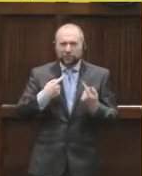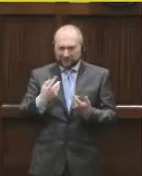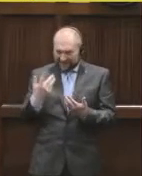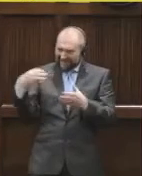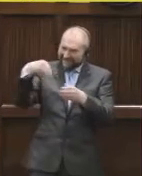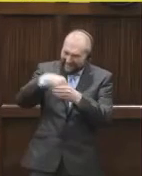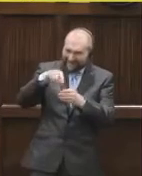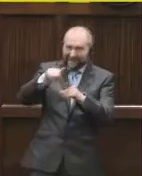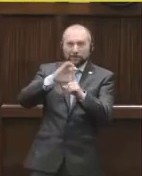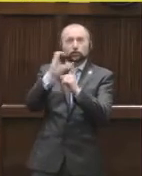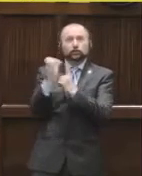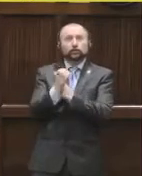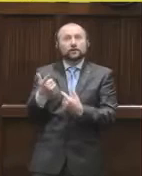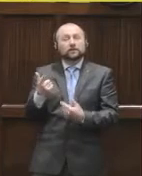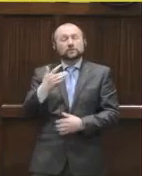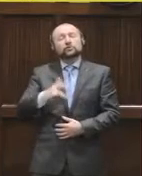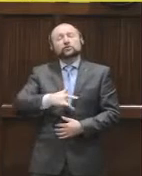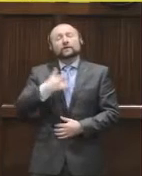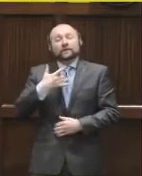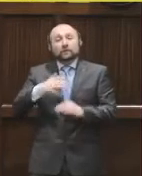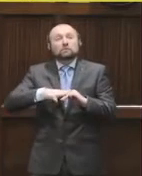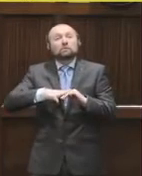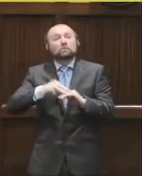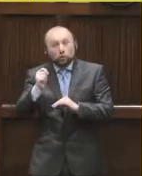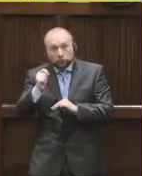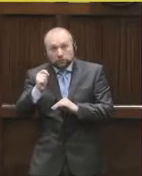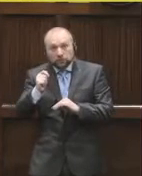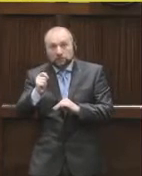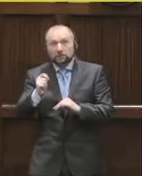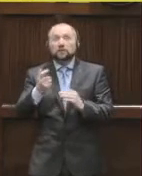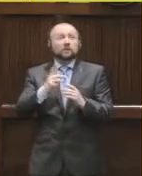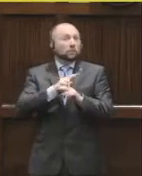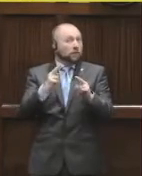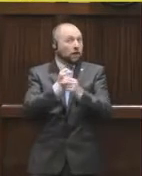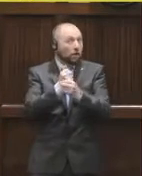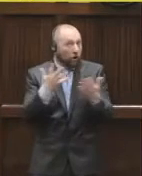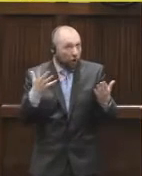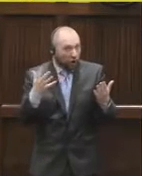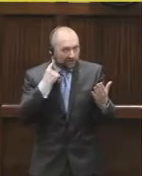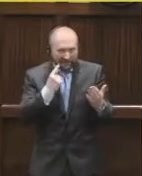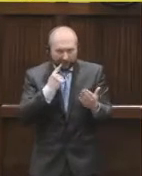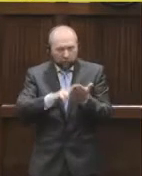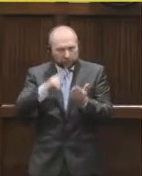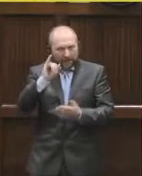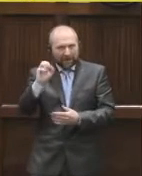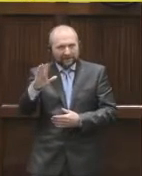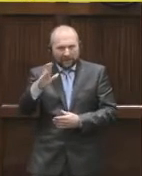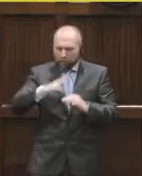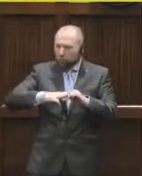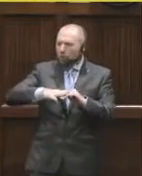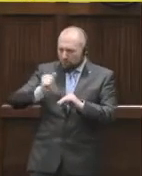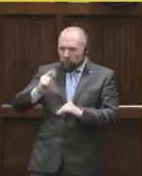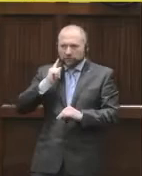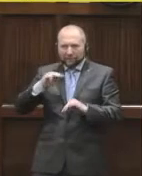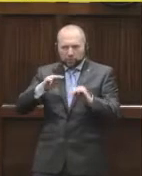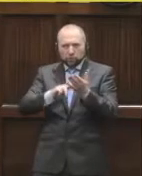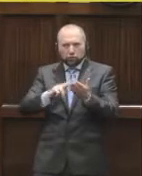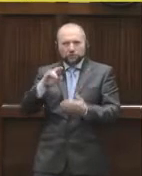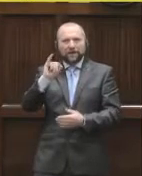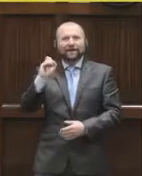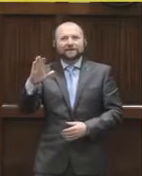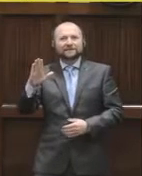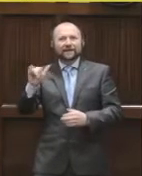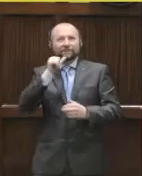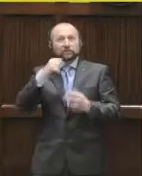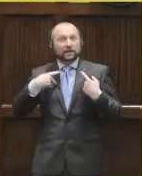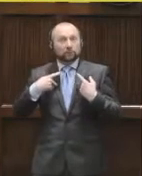that culture, and I think most, obviously, but not all, deaf people use ISL as their first language. That wasn't